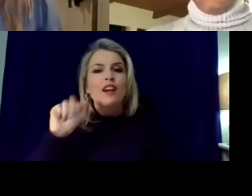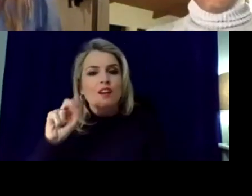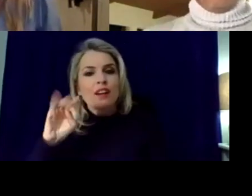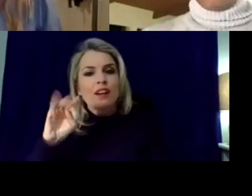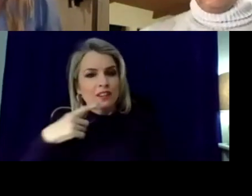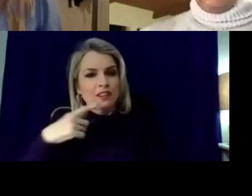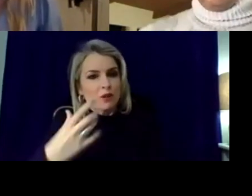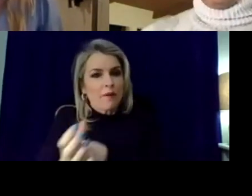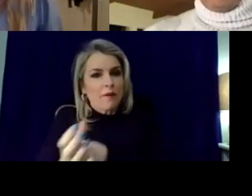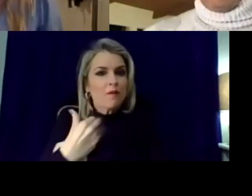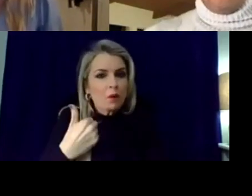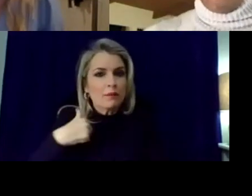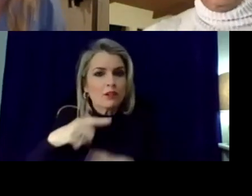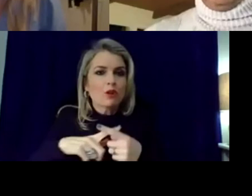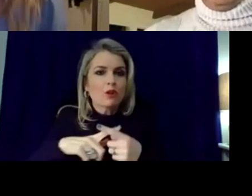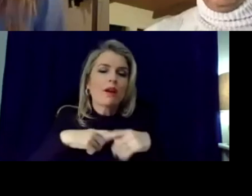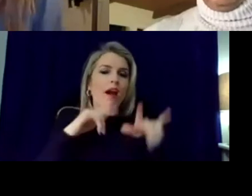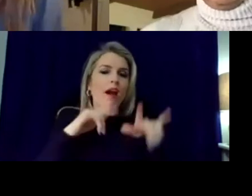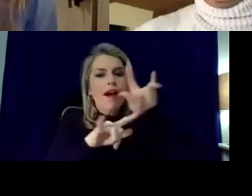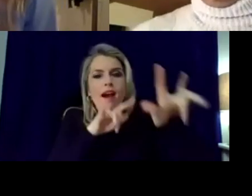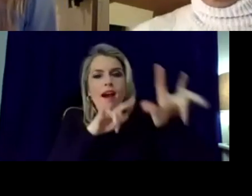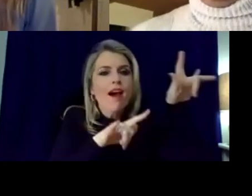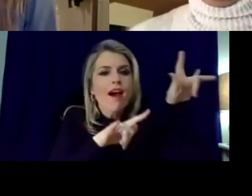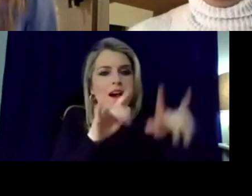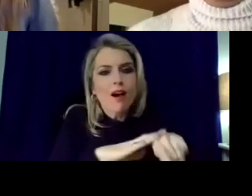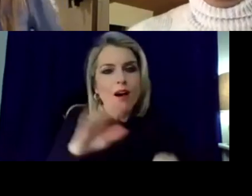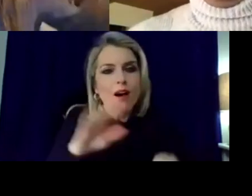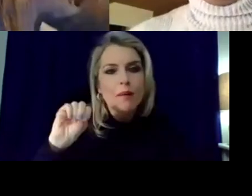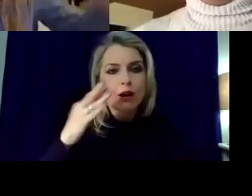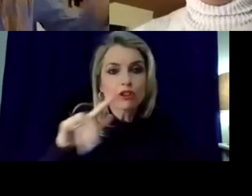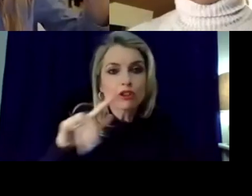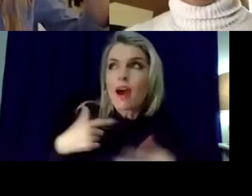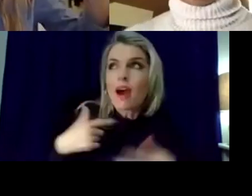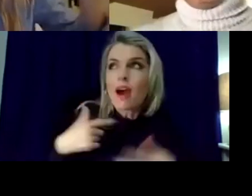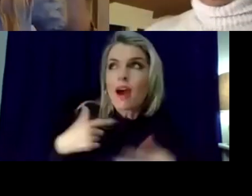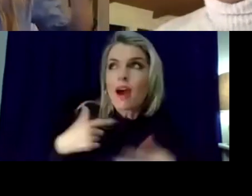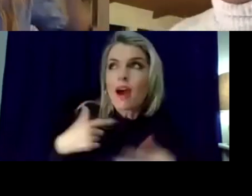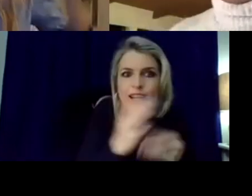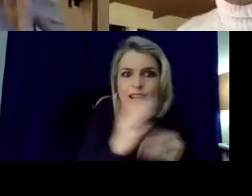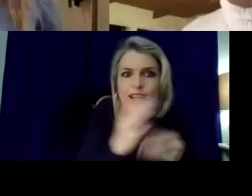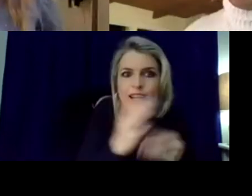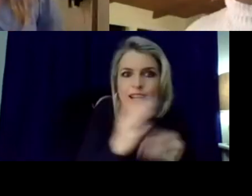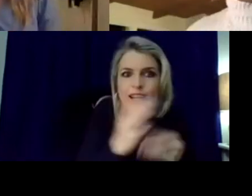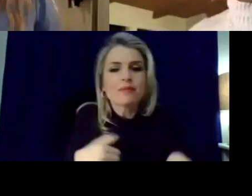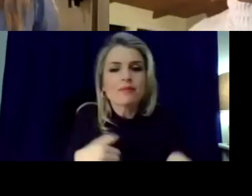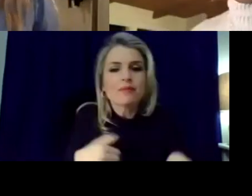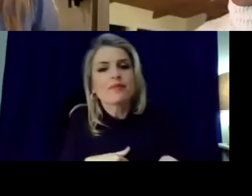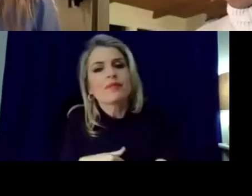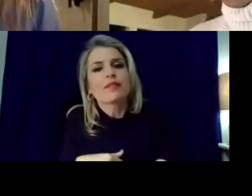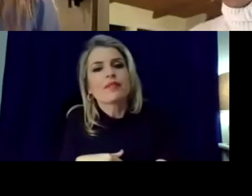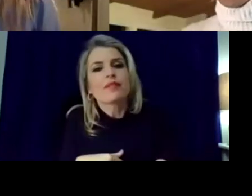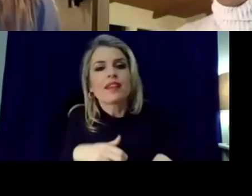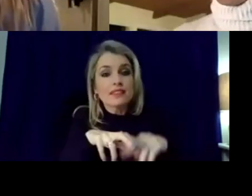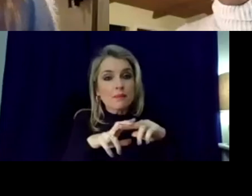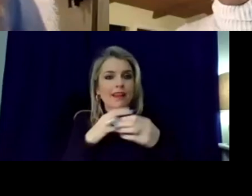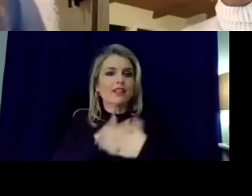Oh, you're just going to make me love on Marshall, right? I am. It's his night. sit back and enjoy